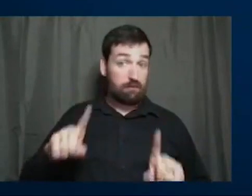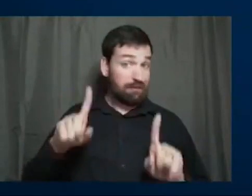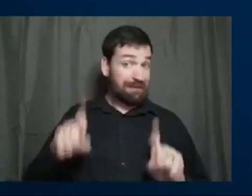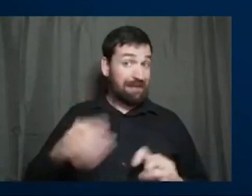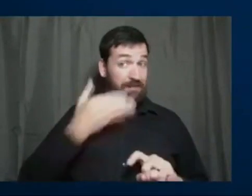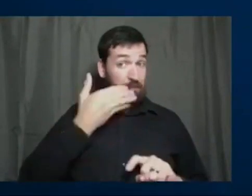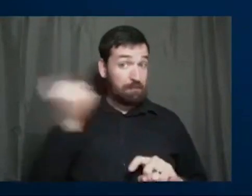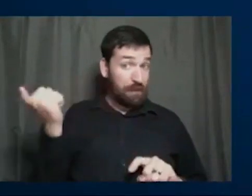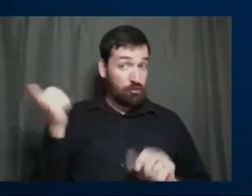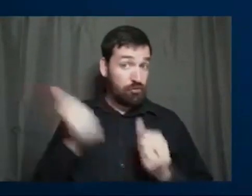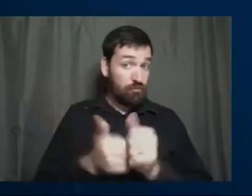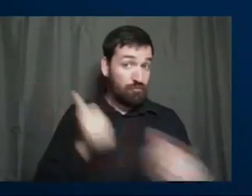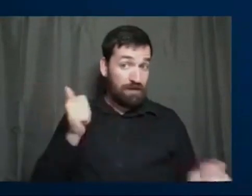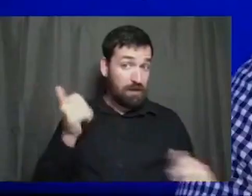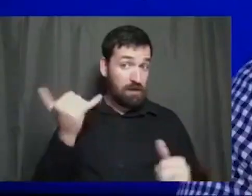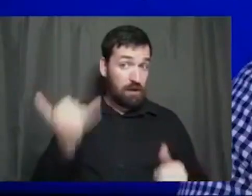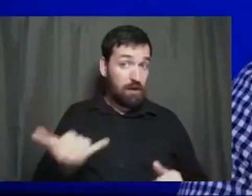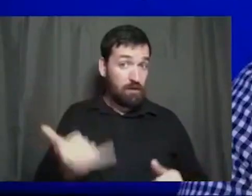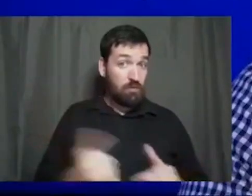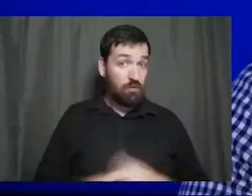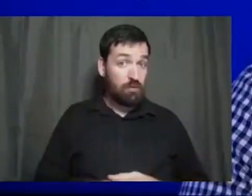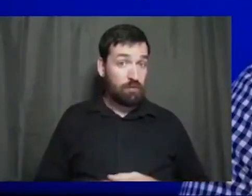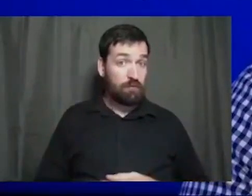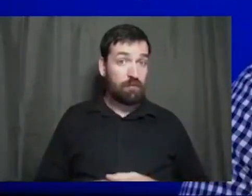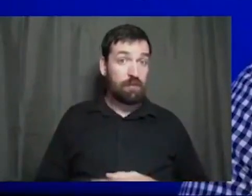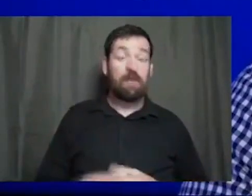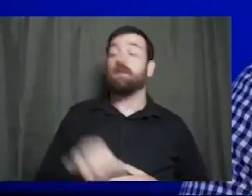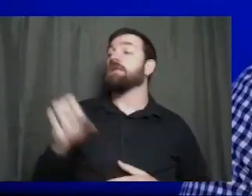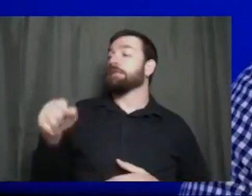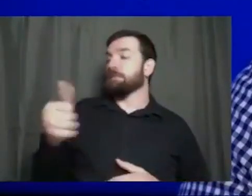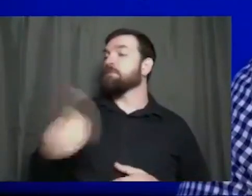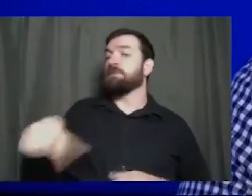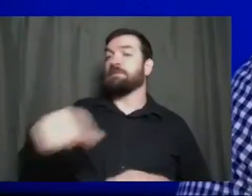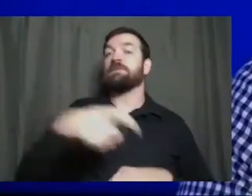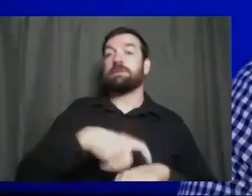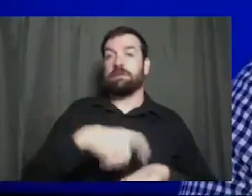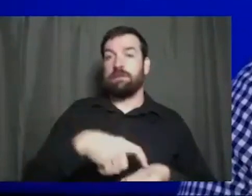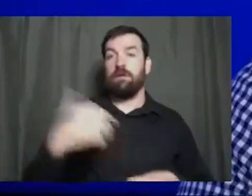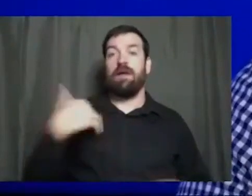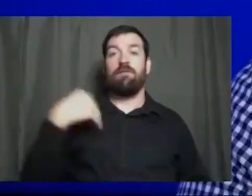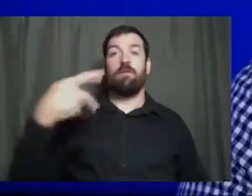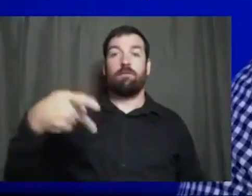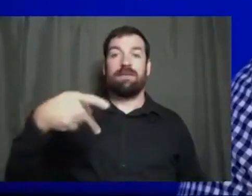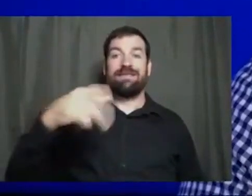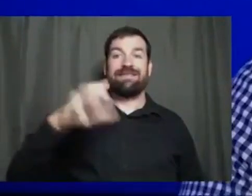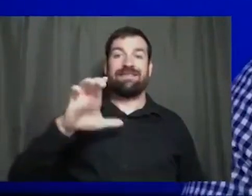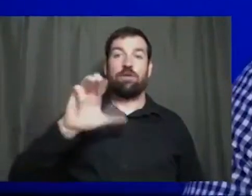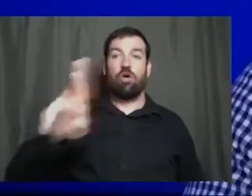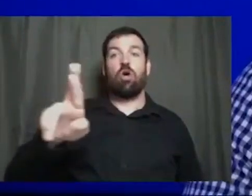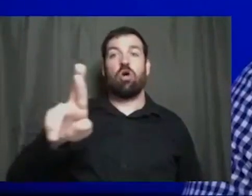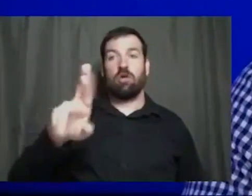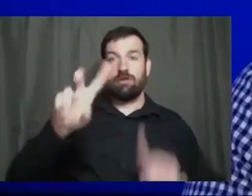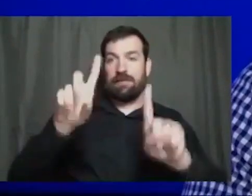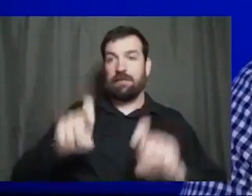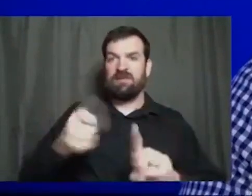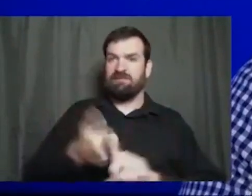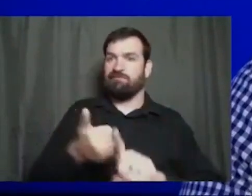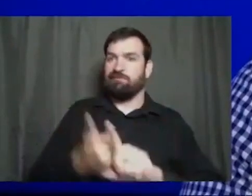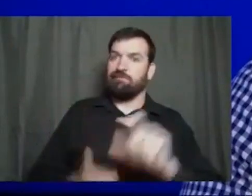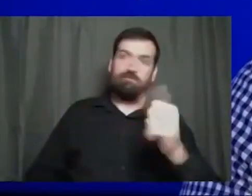happen? Yeah, so anytime you have a PCR test, a test that is probably going to be the most likely test you'll